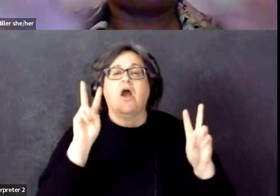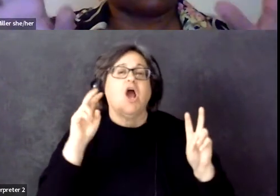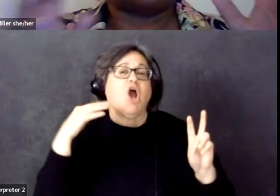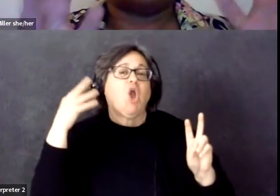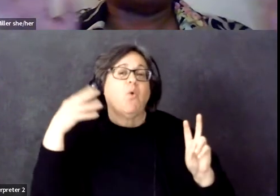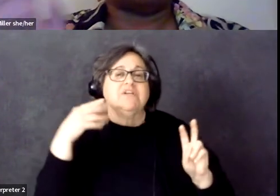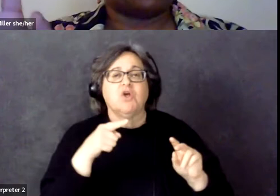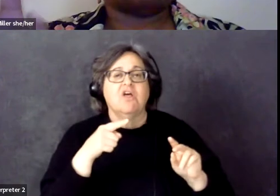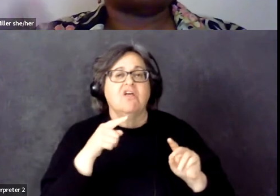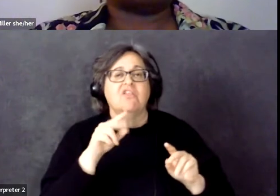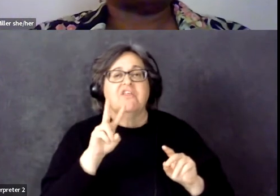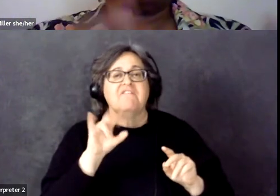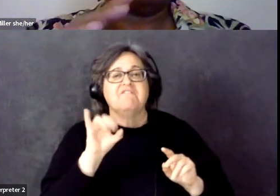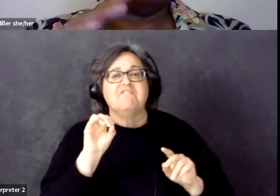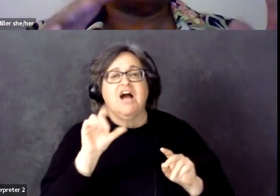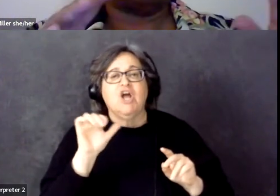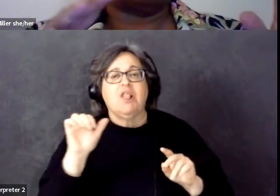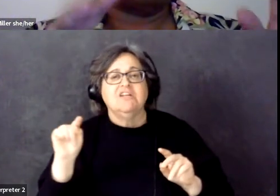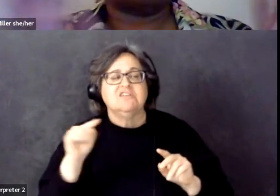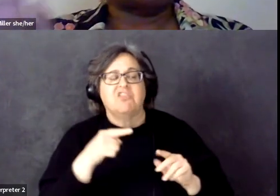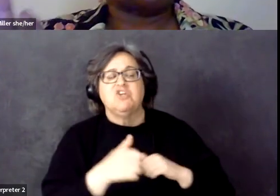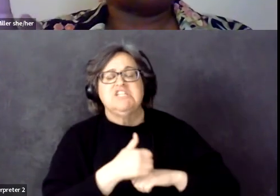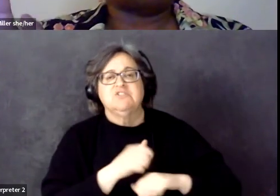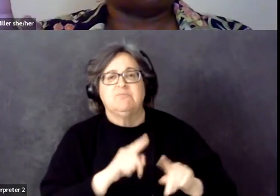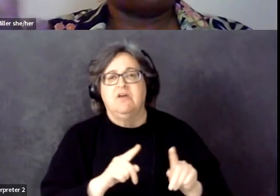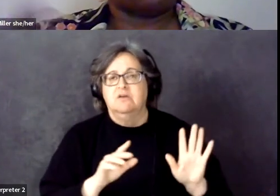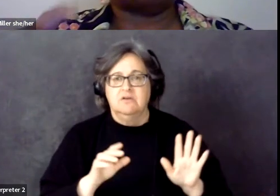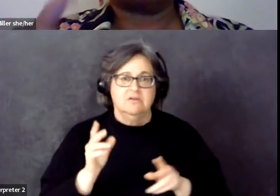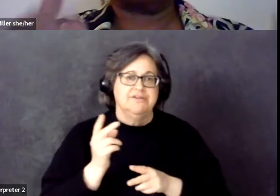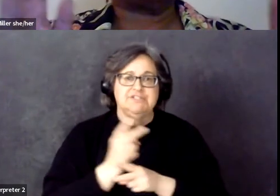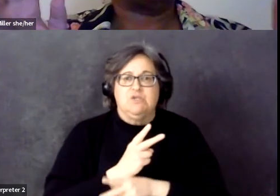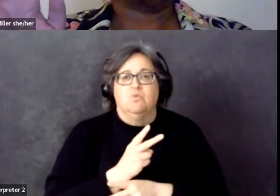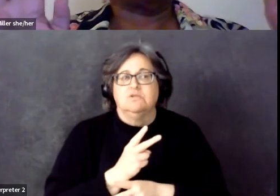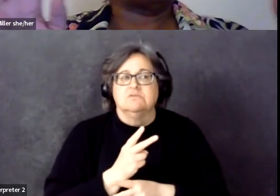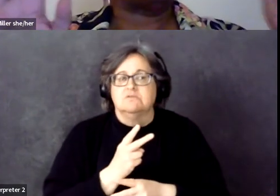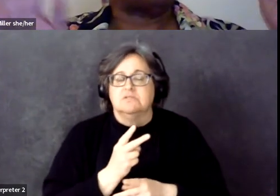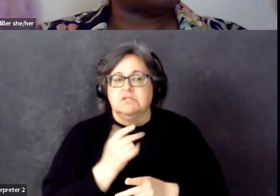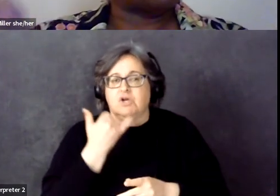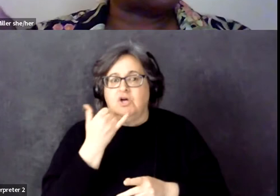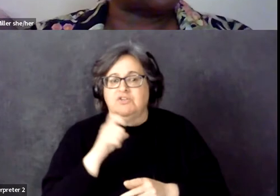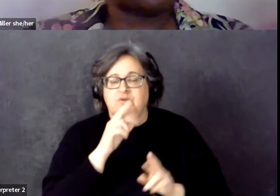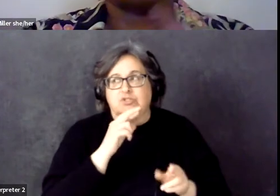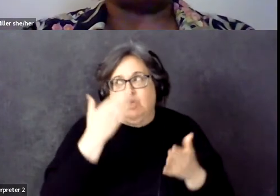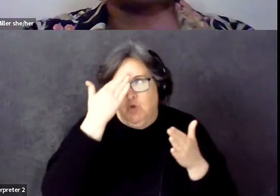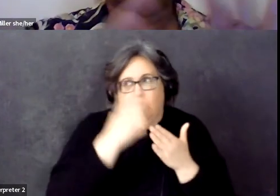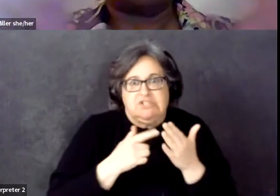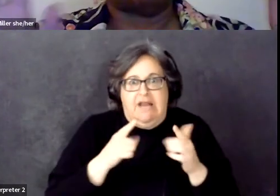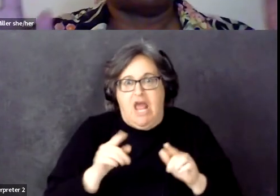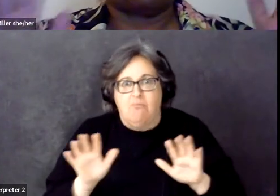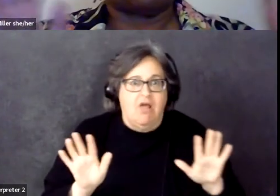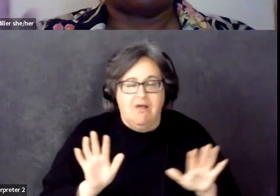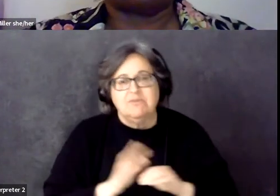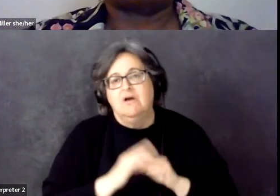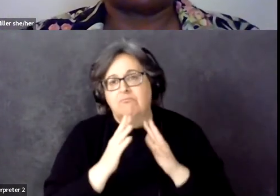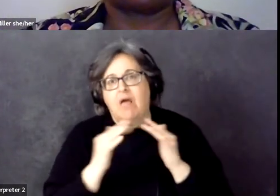they're violent and they're dangerous. And, you know, those are the worst calls to go on because, you know, you don't know what's going to happen and